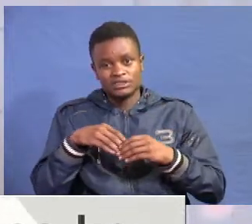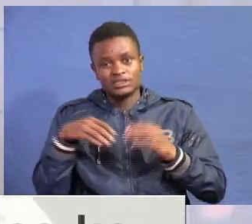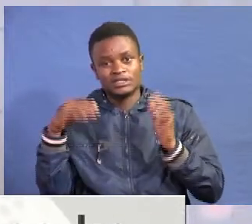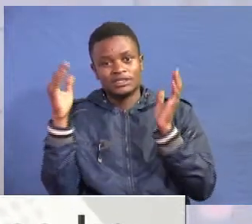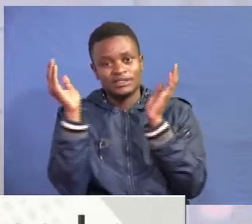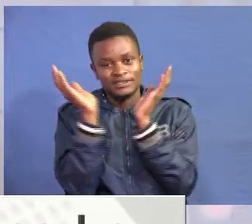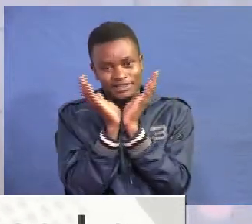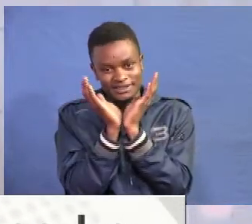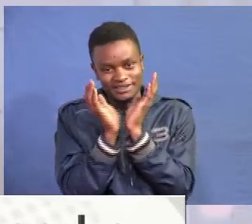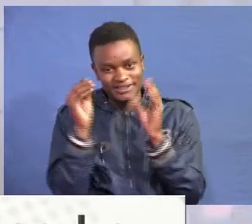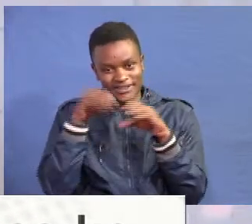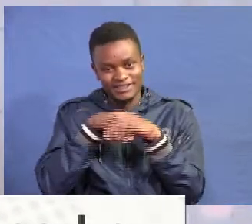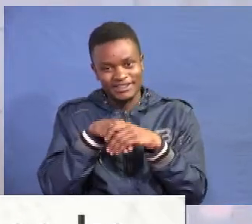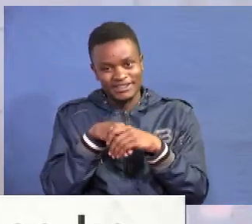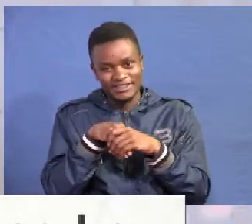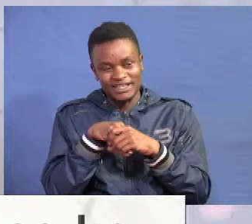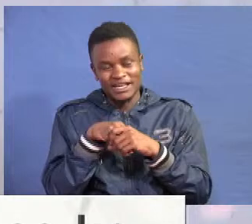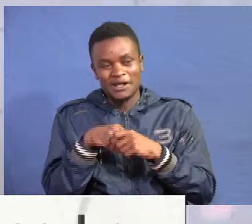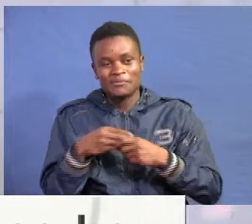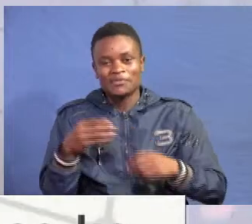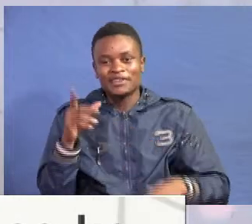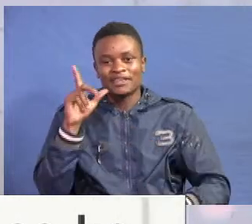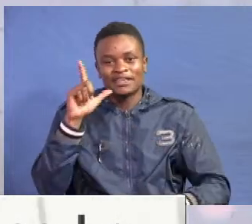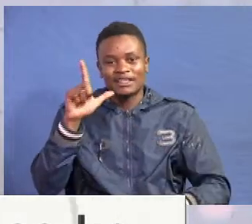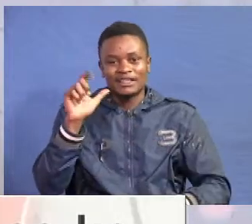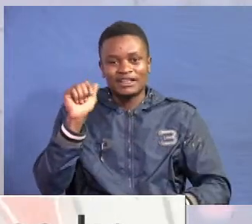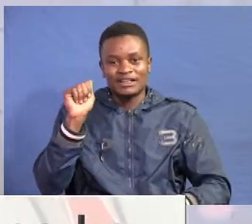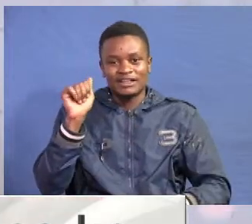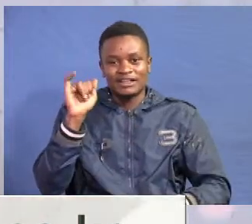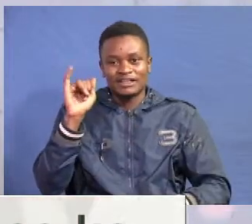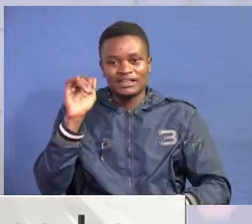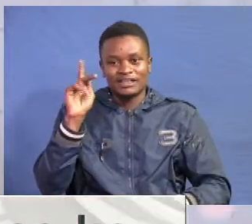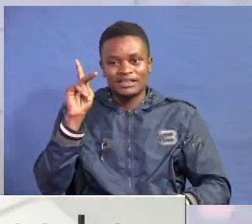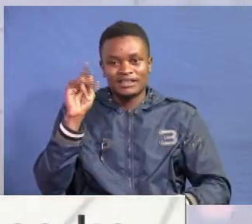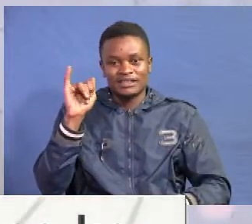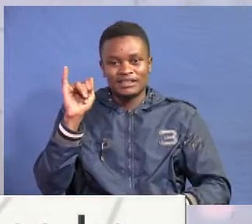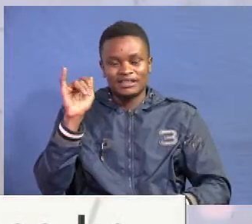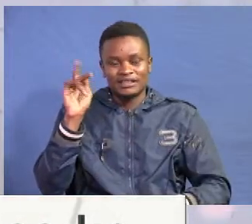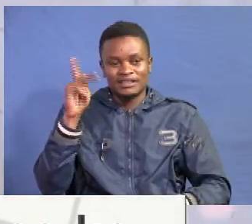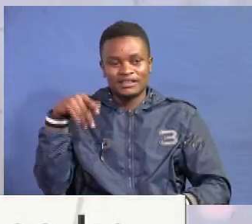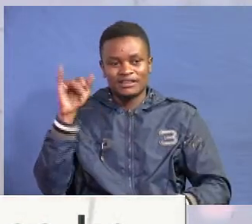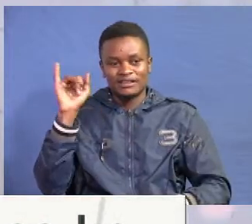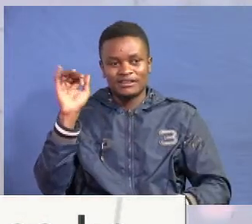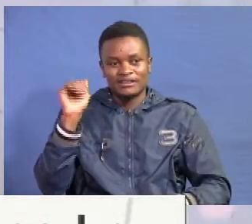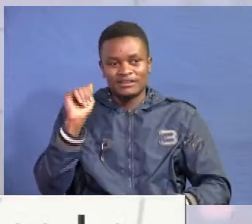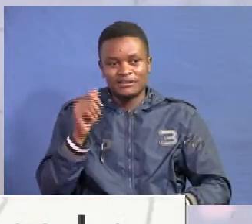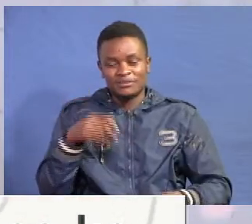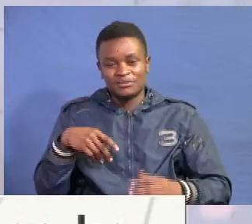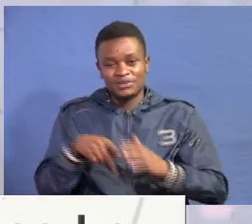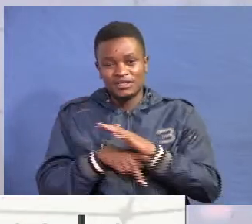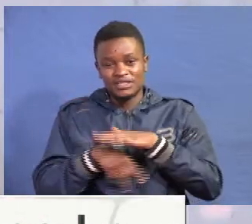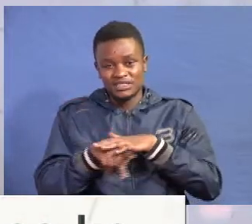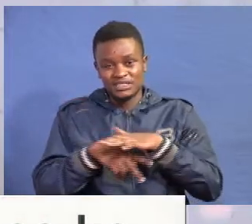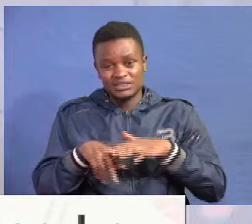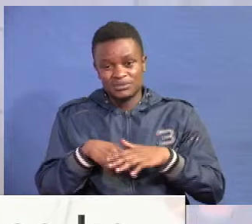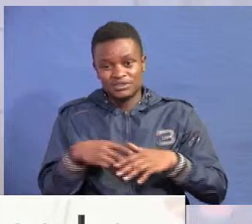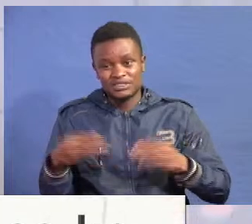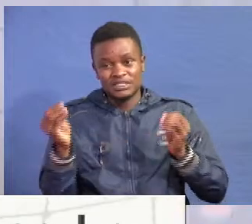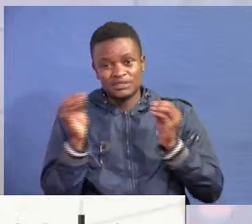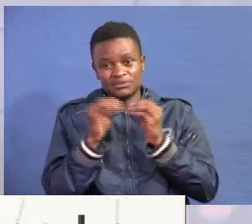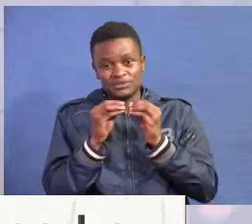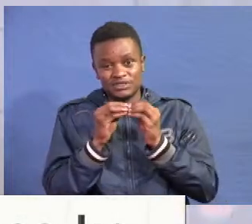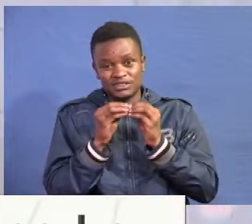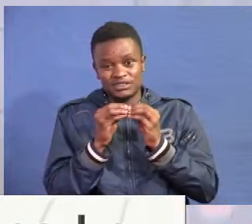Naibor, in Laikipia County, attended by Deputy President Professor Kithure Kindiki, Cabinet Secretary for Tourism and Wildlife Rebecca